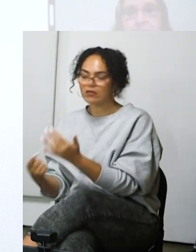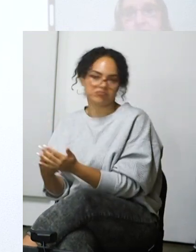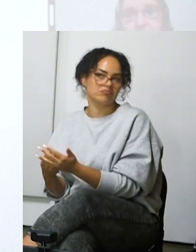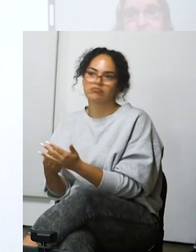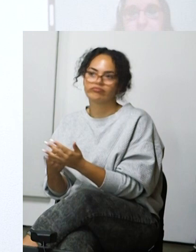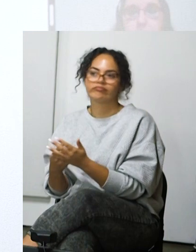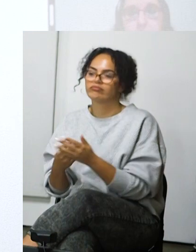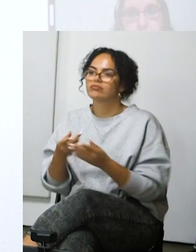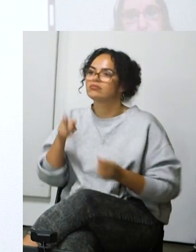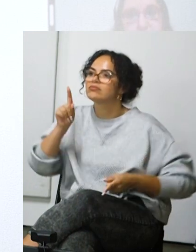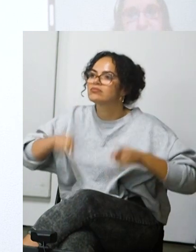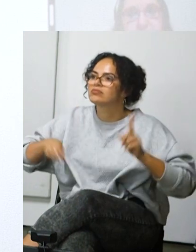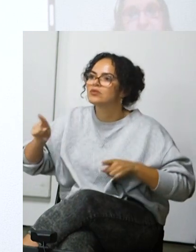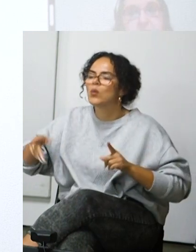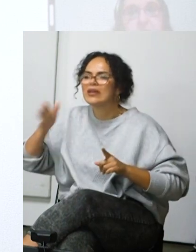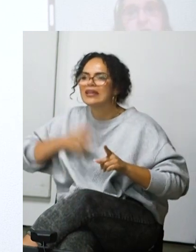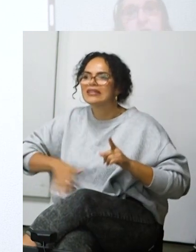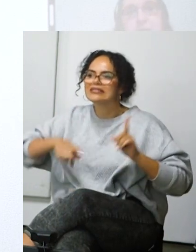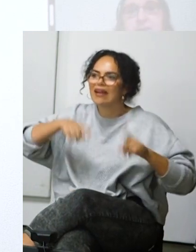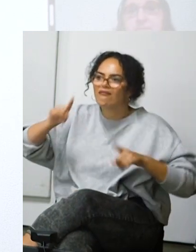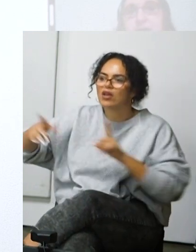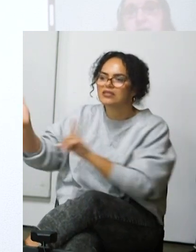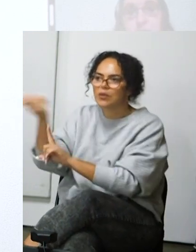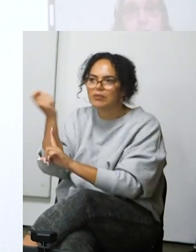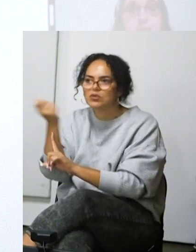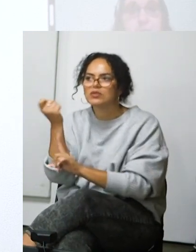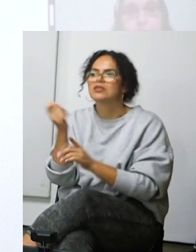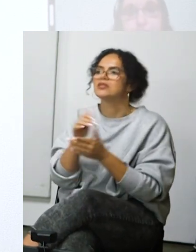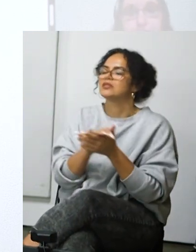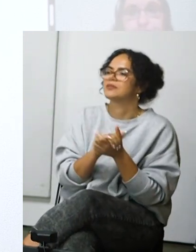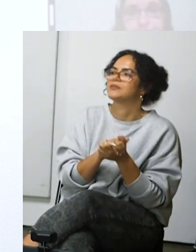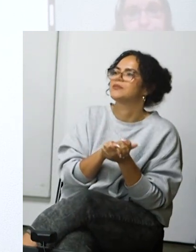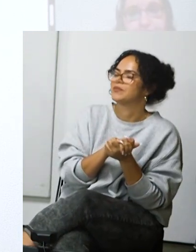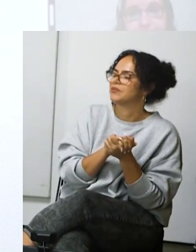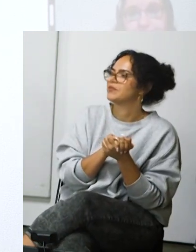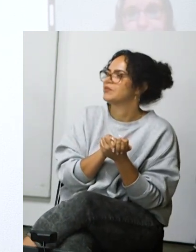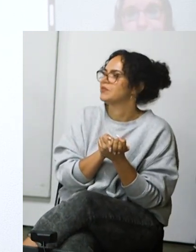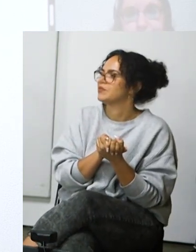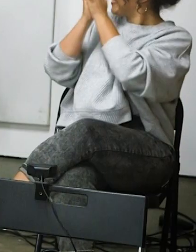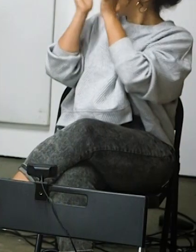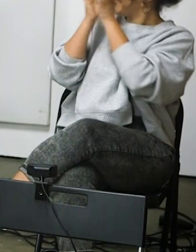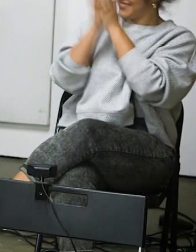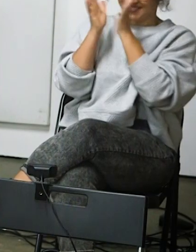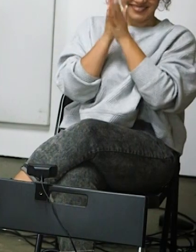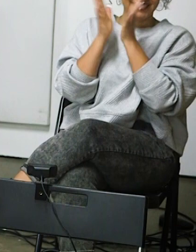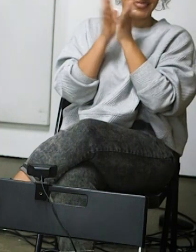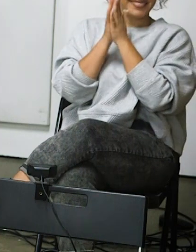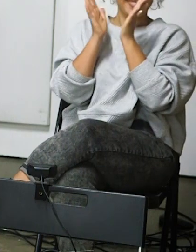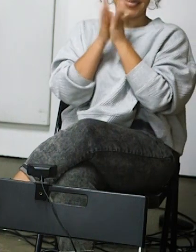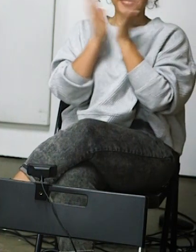a diversity of opportunities, there will be something for everyone.